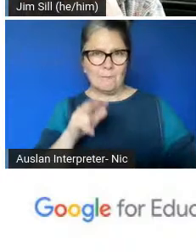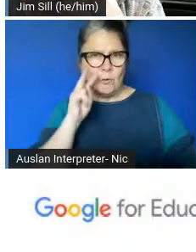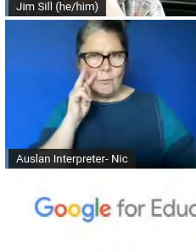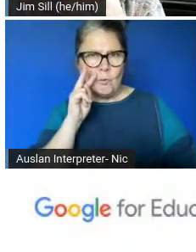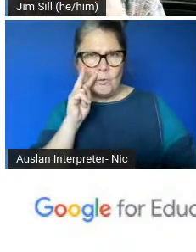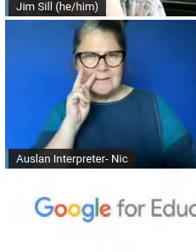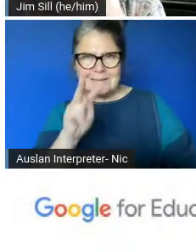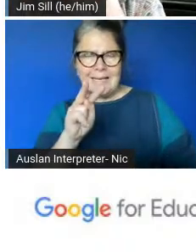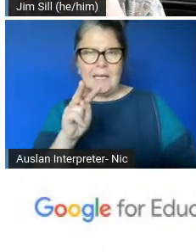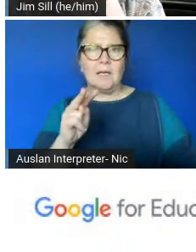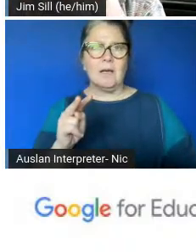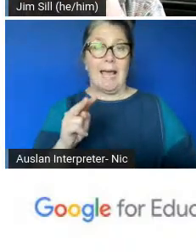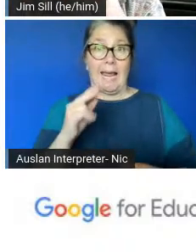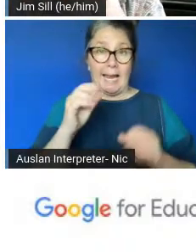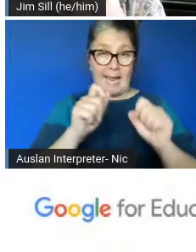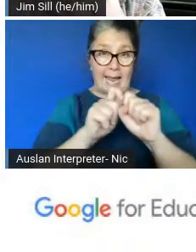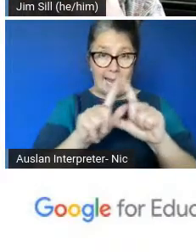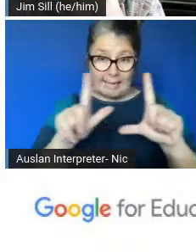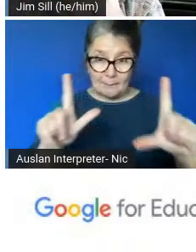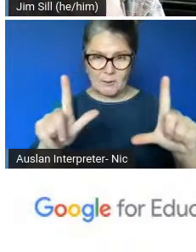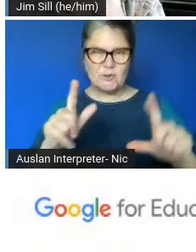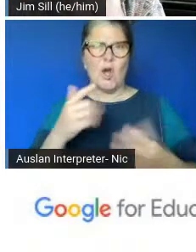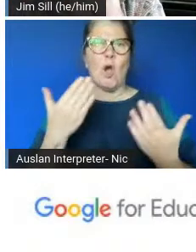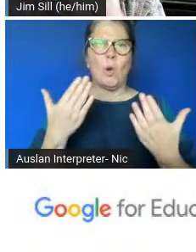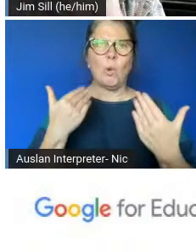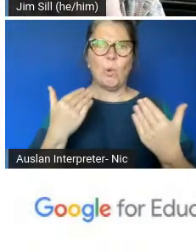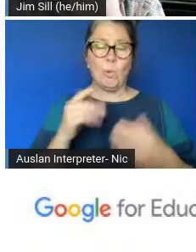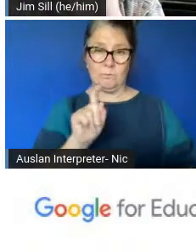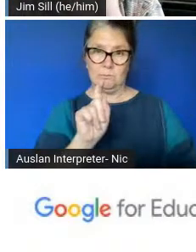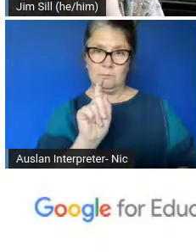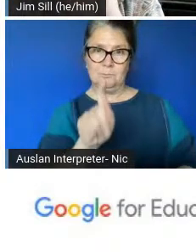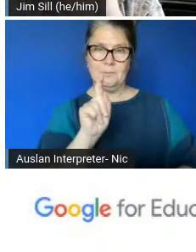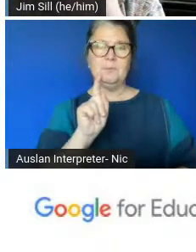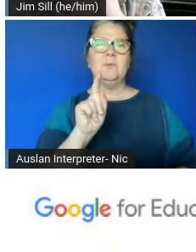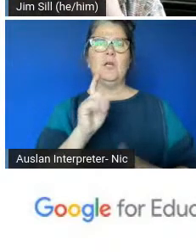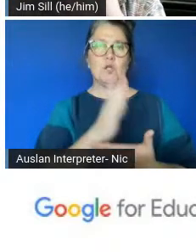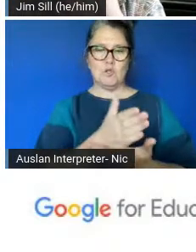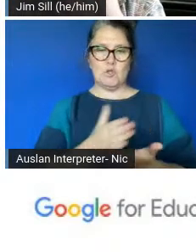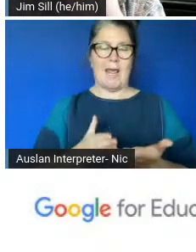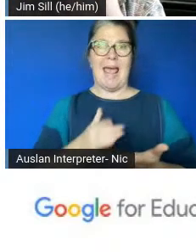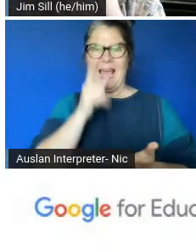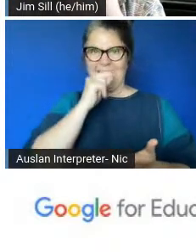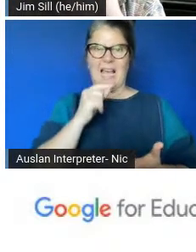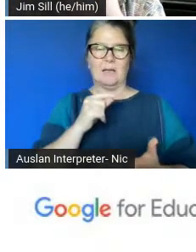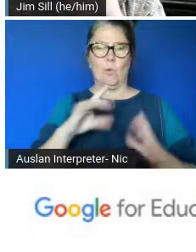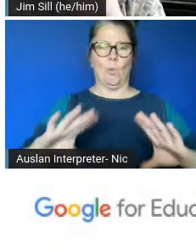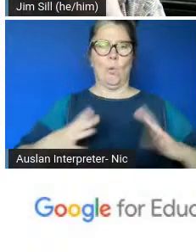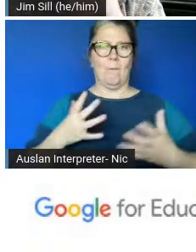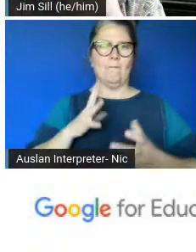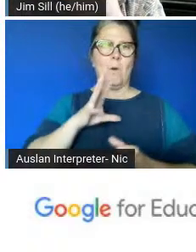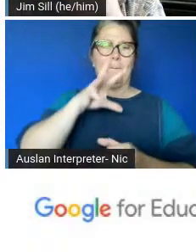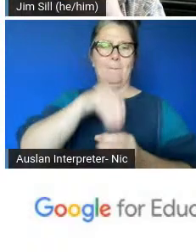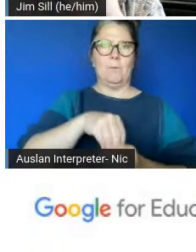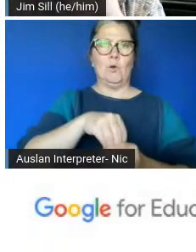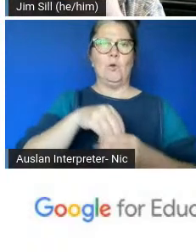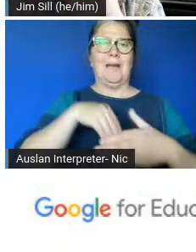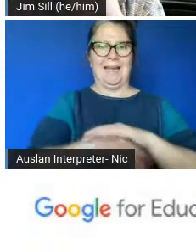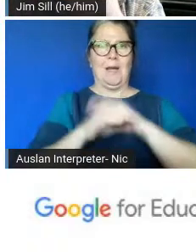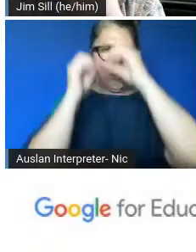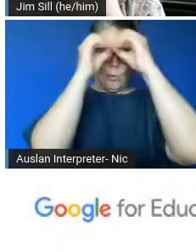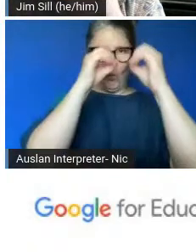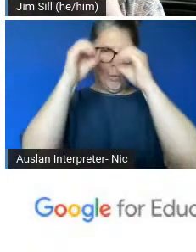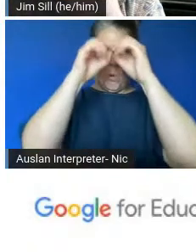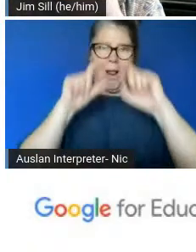can push that right into Google Classroom. So while we're going, and we're going to have a look at a few more things right now, any